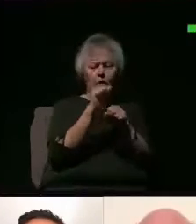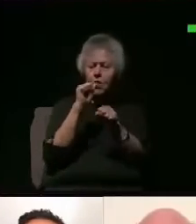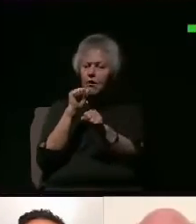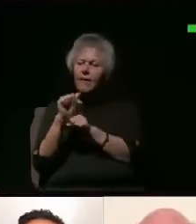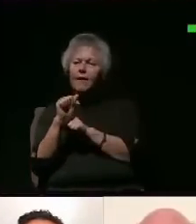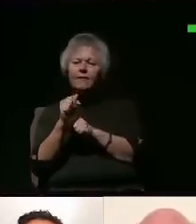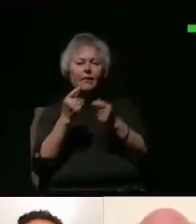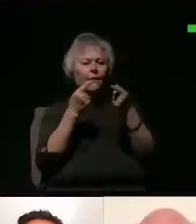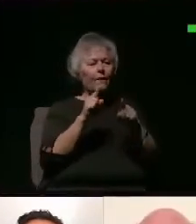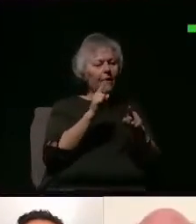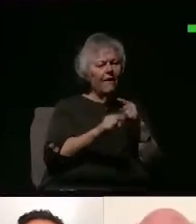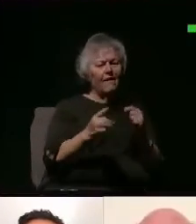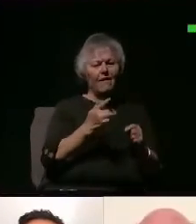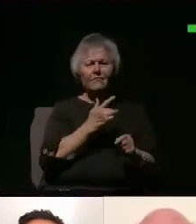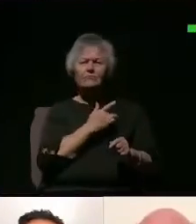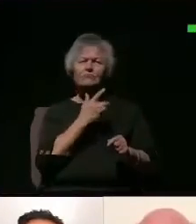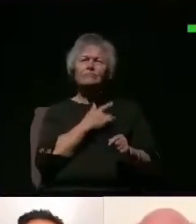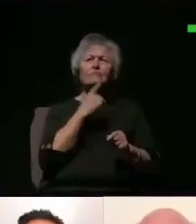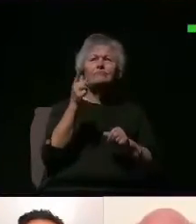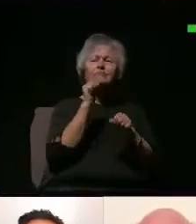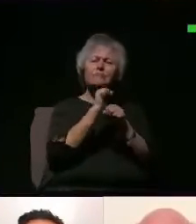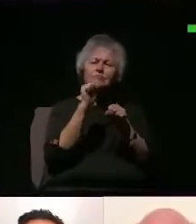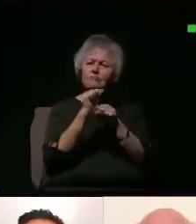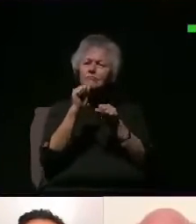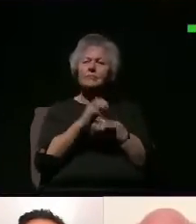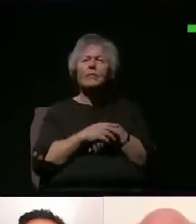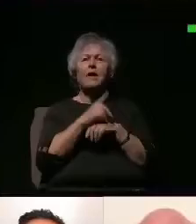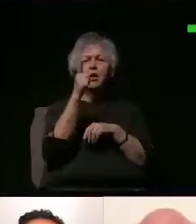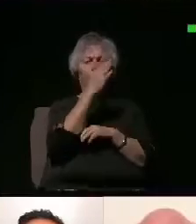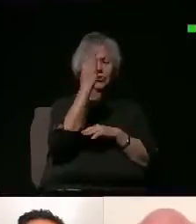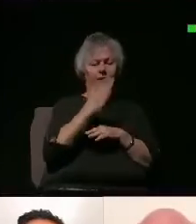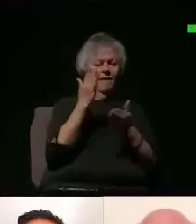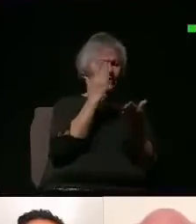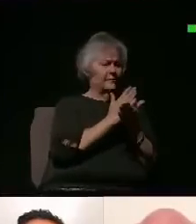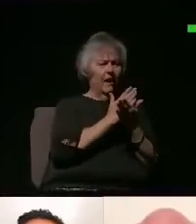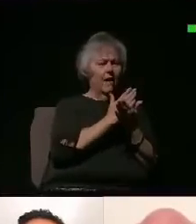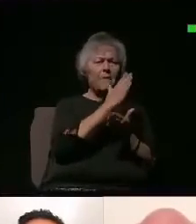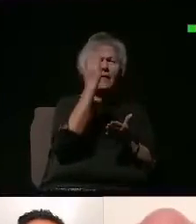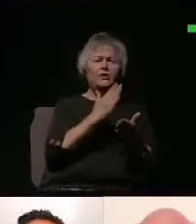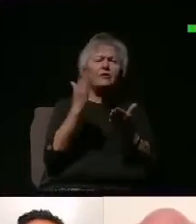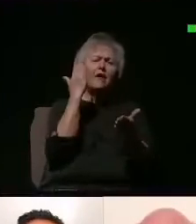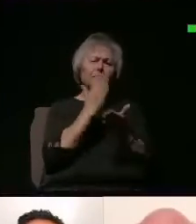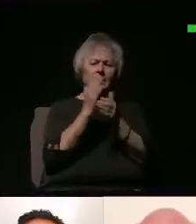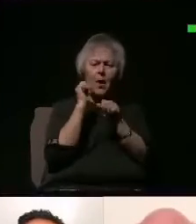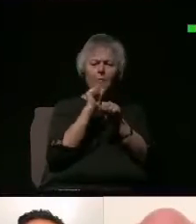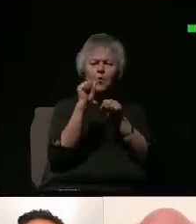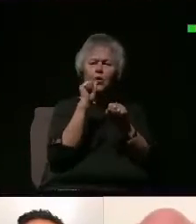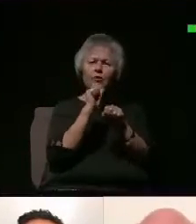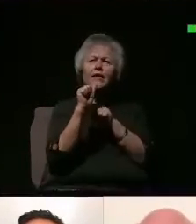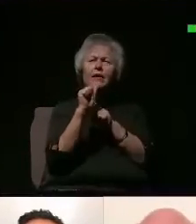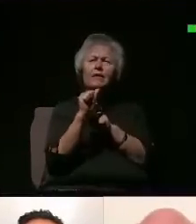you're working. Even when I don't feel it, you're working. You never